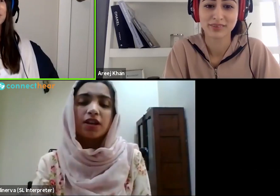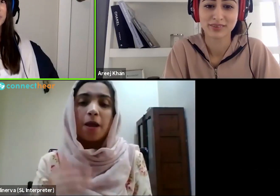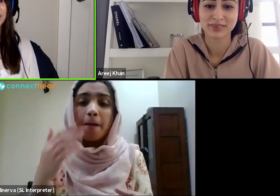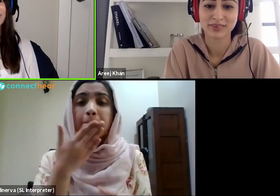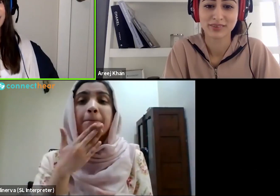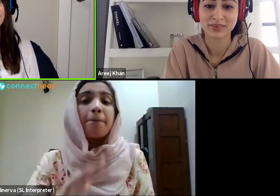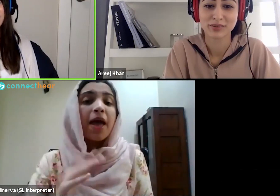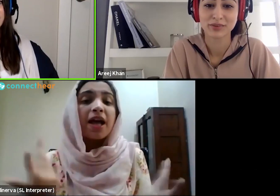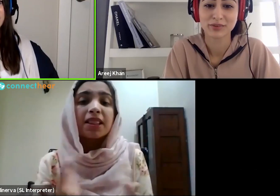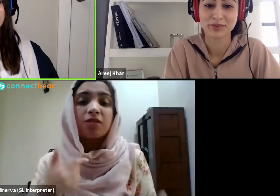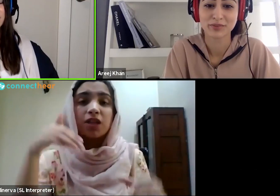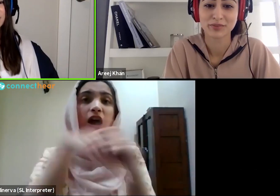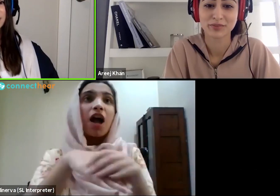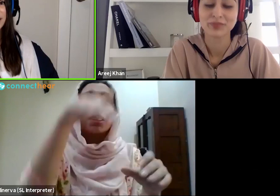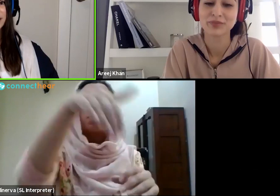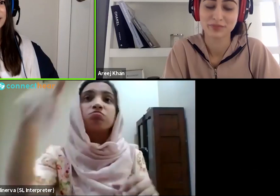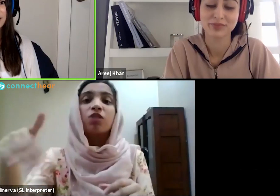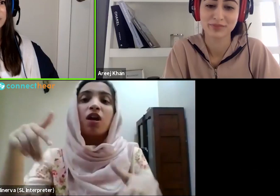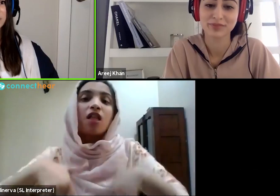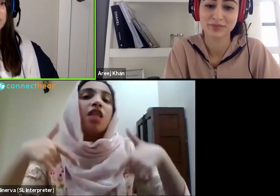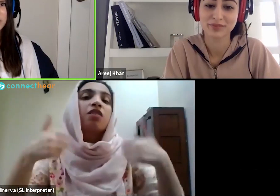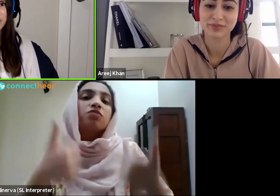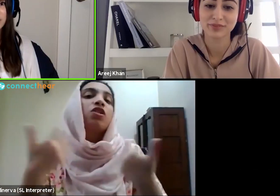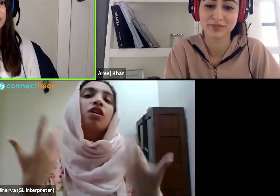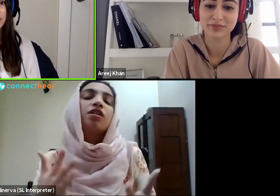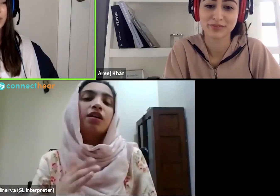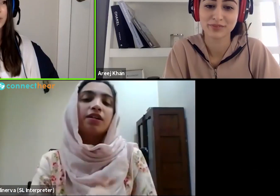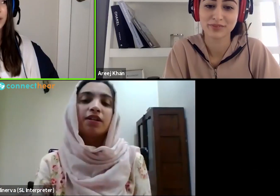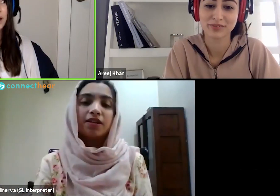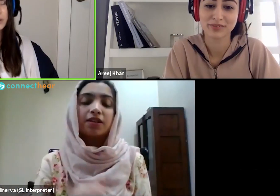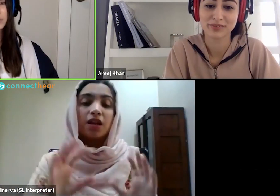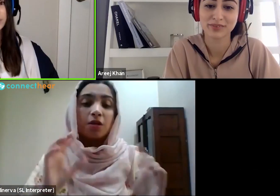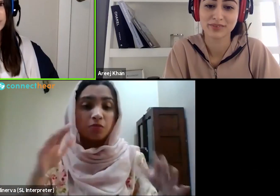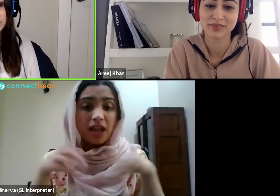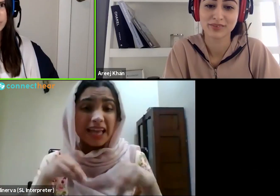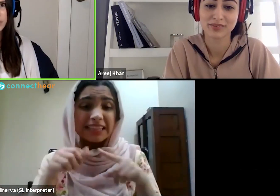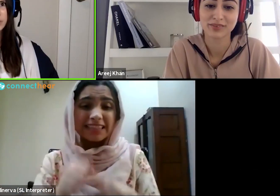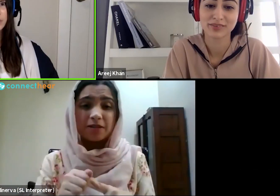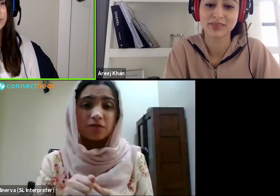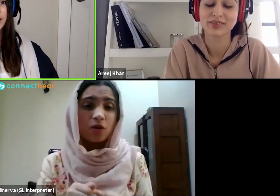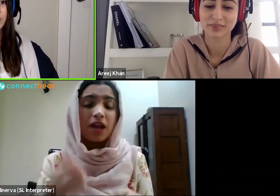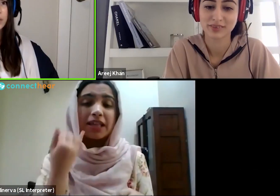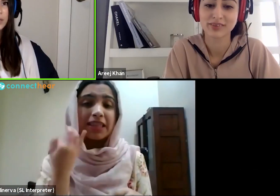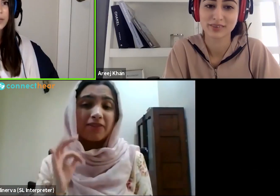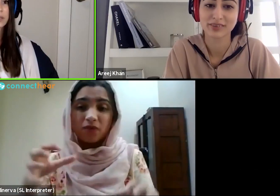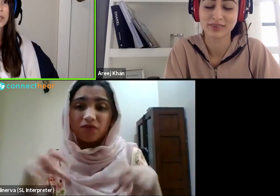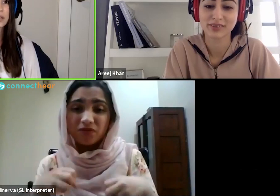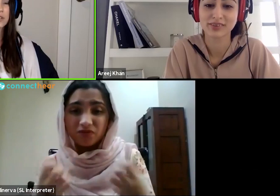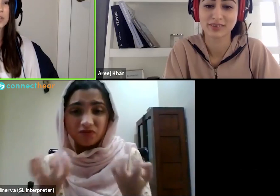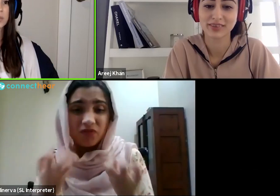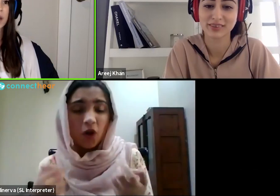really truly invest in you and be mature and want to grow a healthy relationship with you if they're not